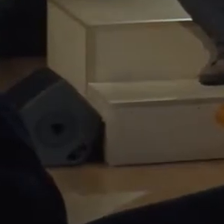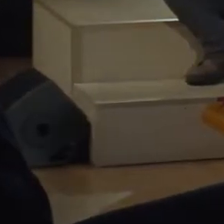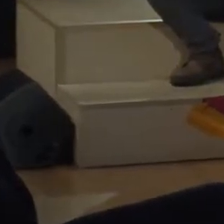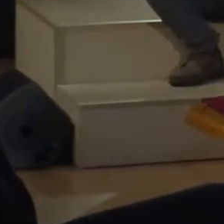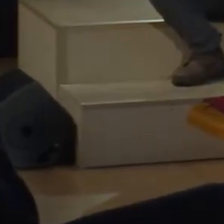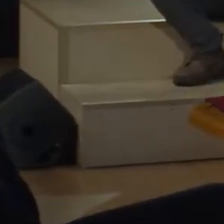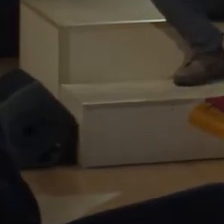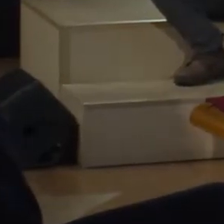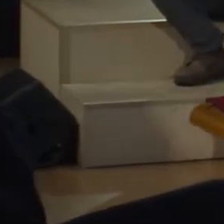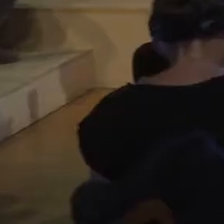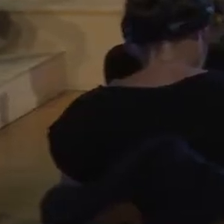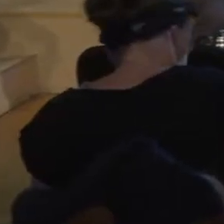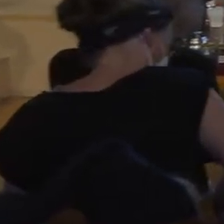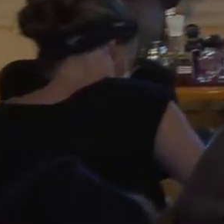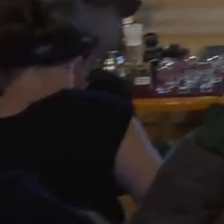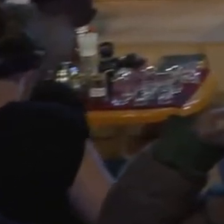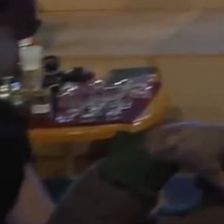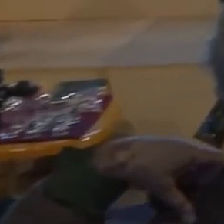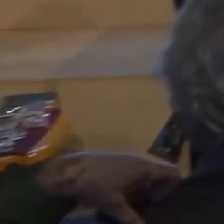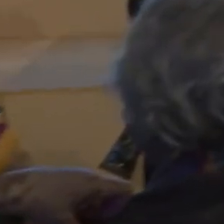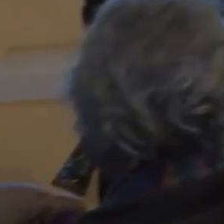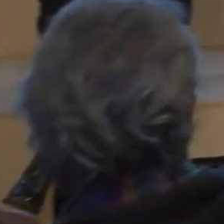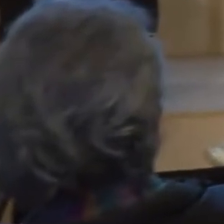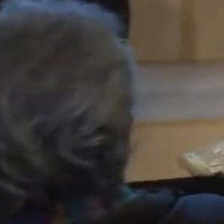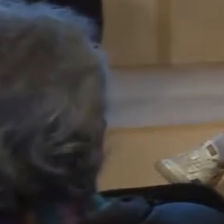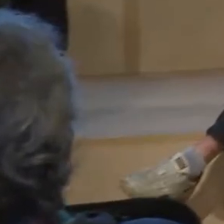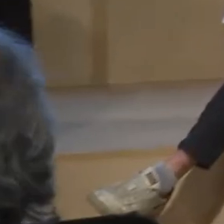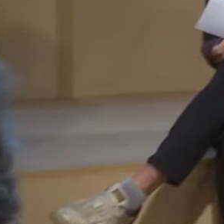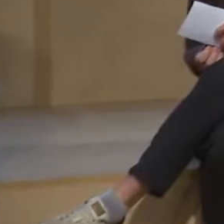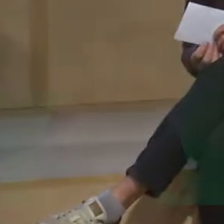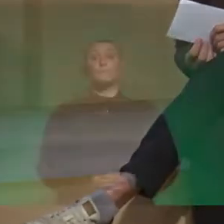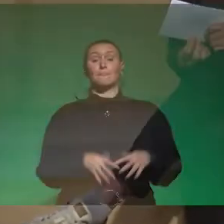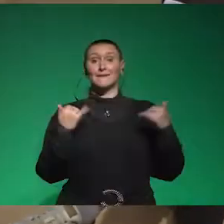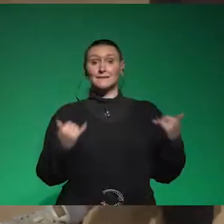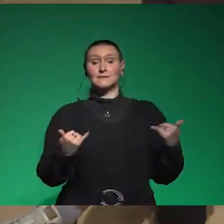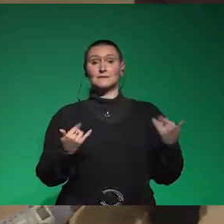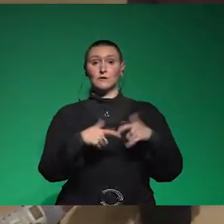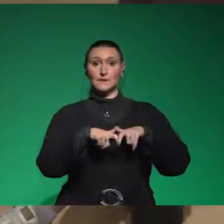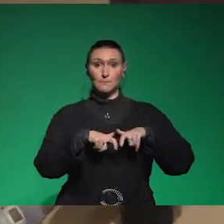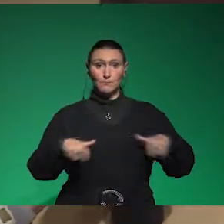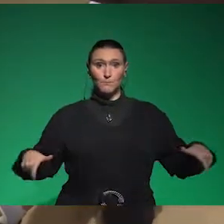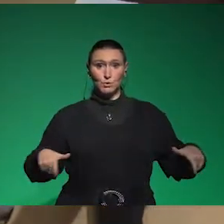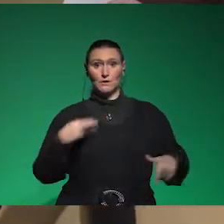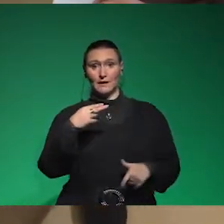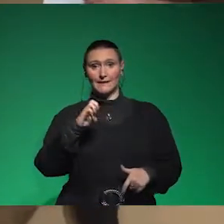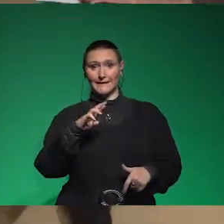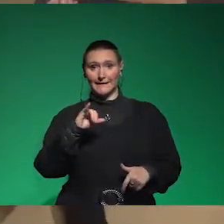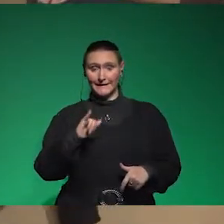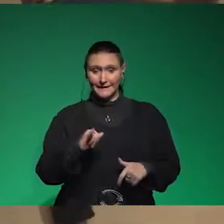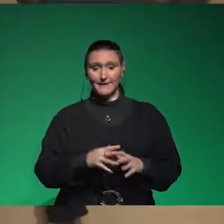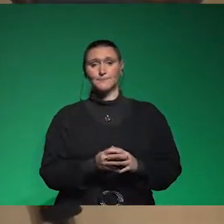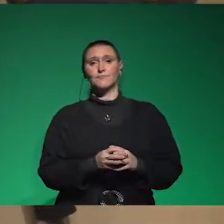on stage with us now are Heri and Ada from Rumah,